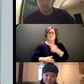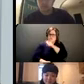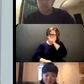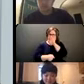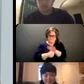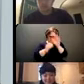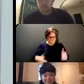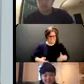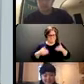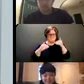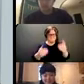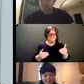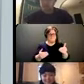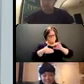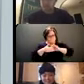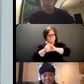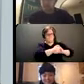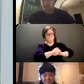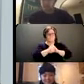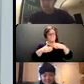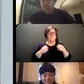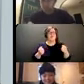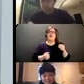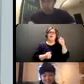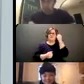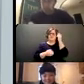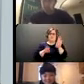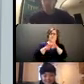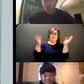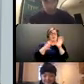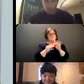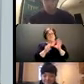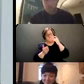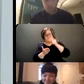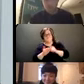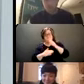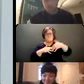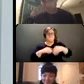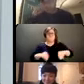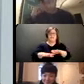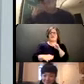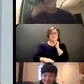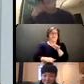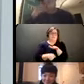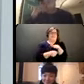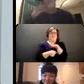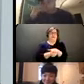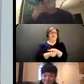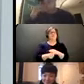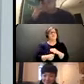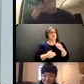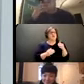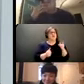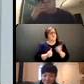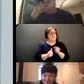land acknowledgement is not a whole story. It is, in fact, a very small first step. So STEPS also invites you to